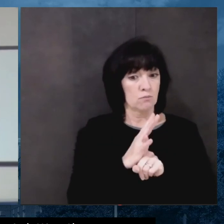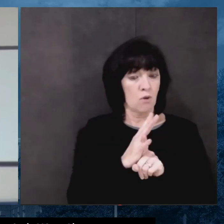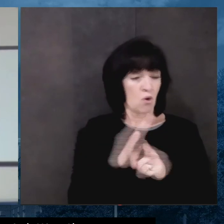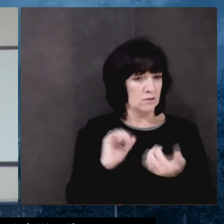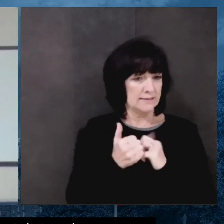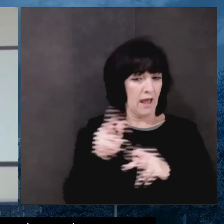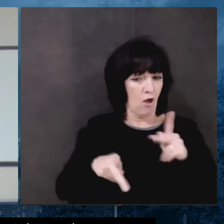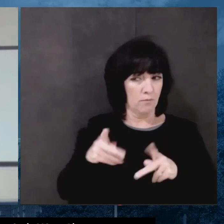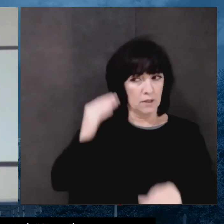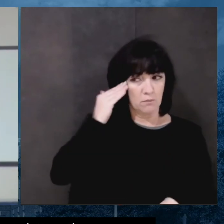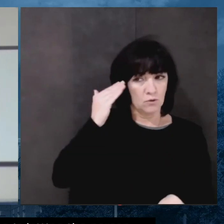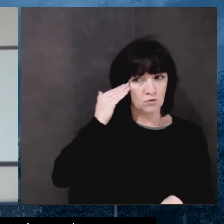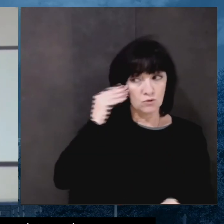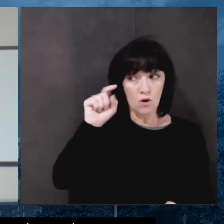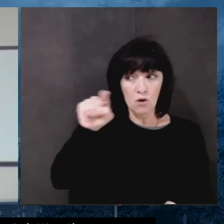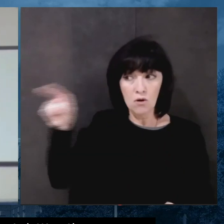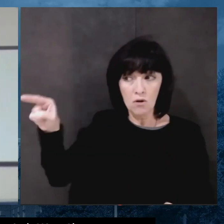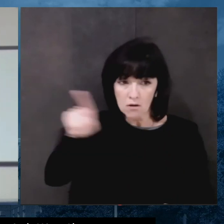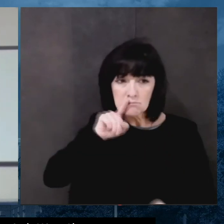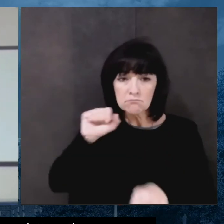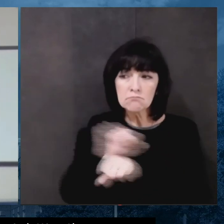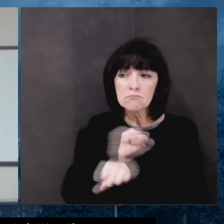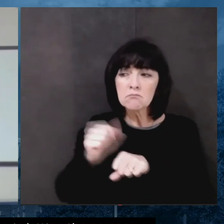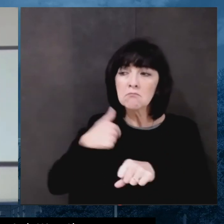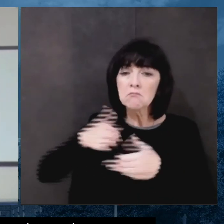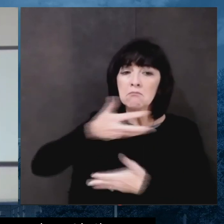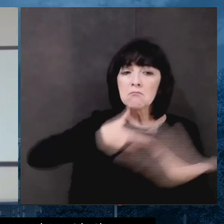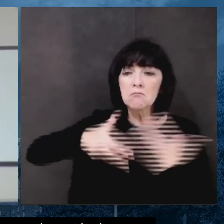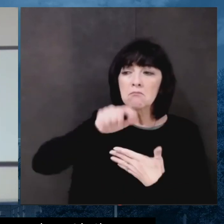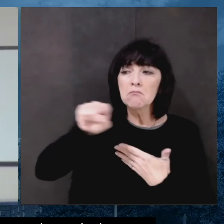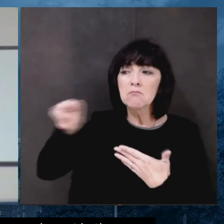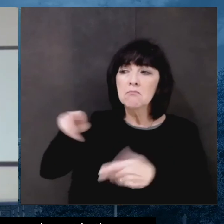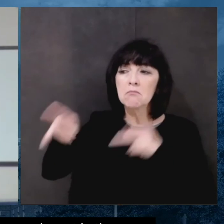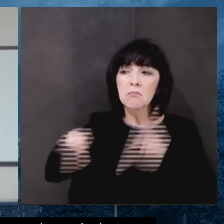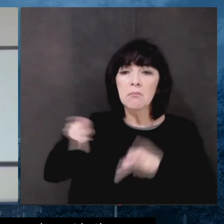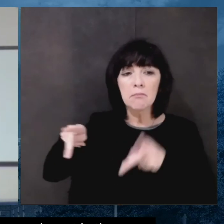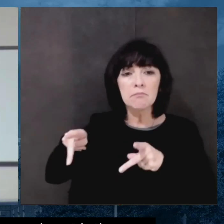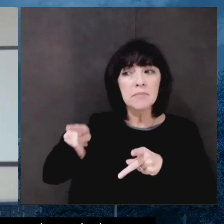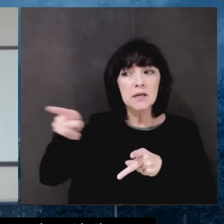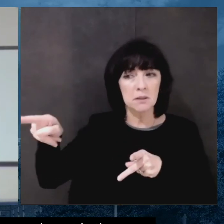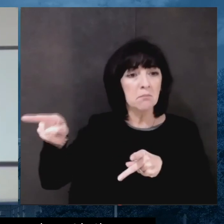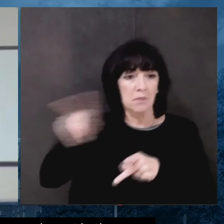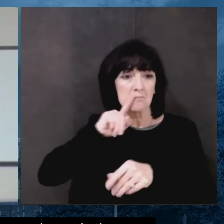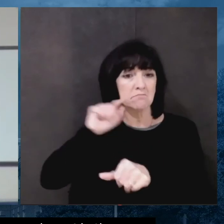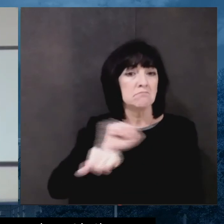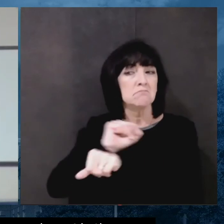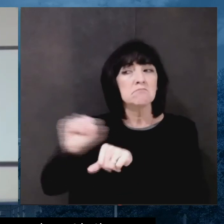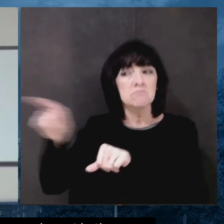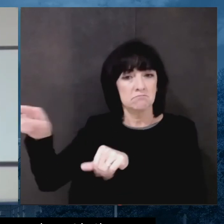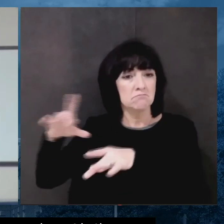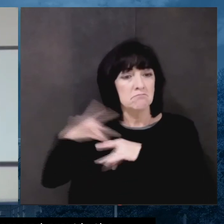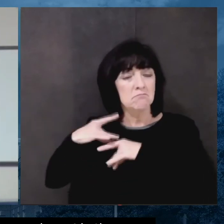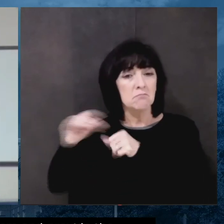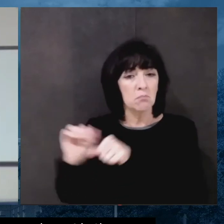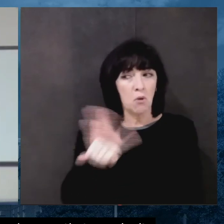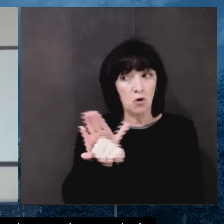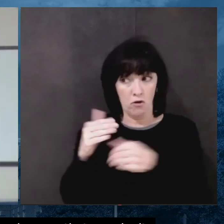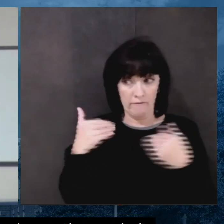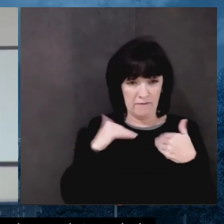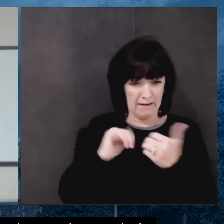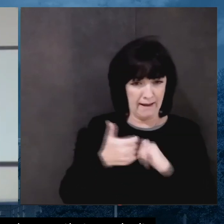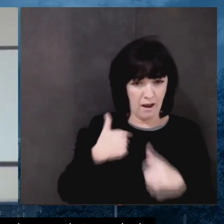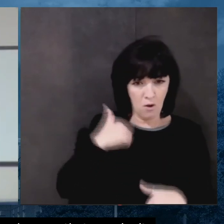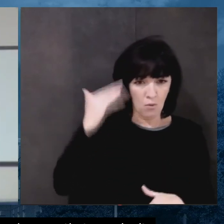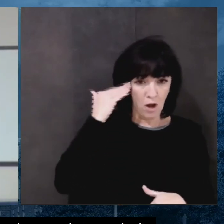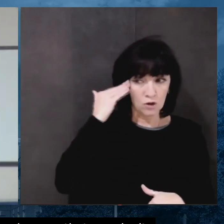tracing, to provide the recommendations that you should be quarantining to make sure you don't spread potential infection to others. So, this